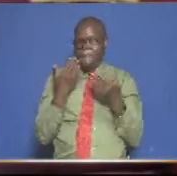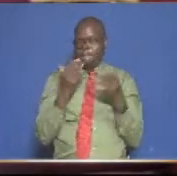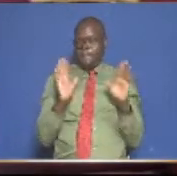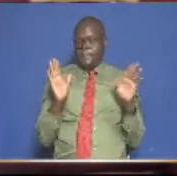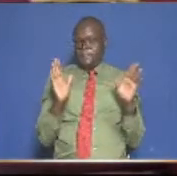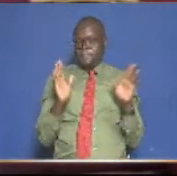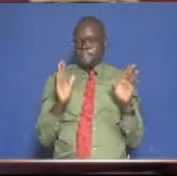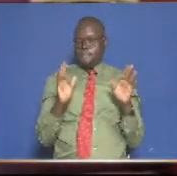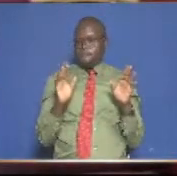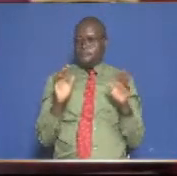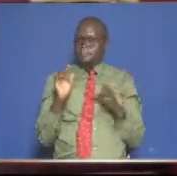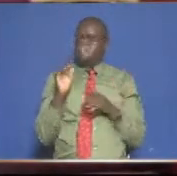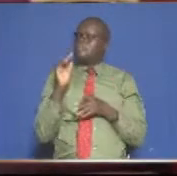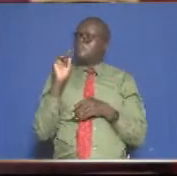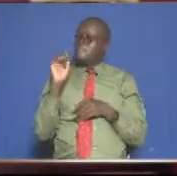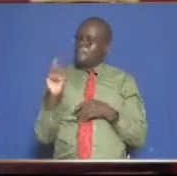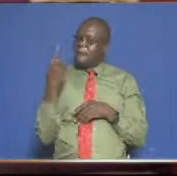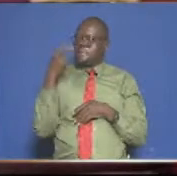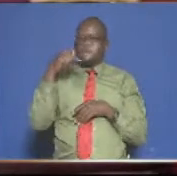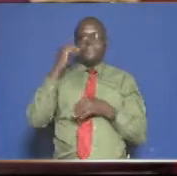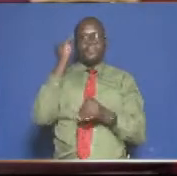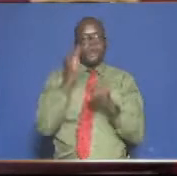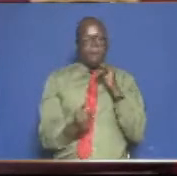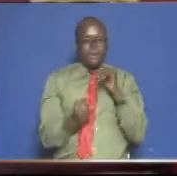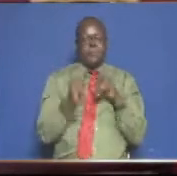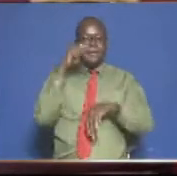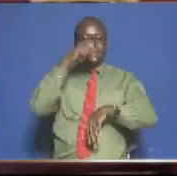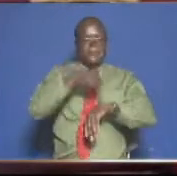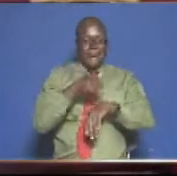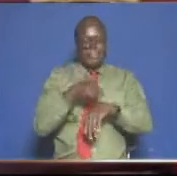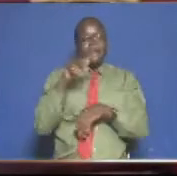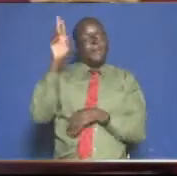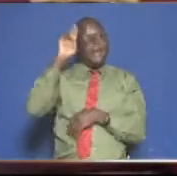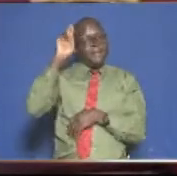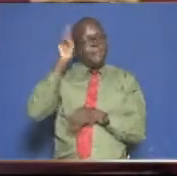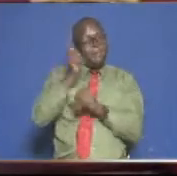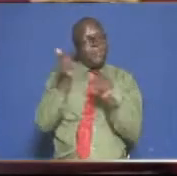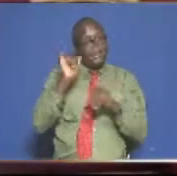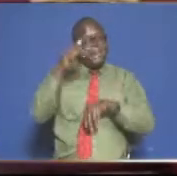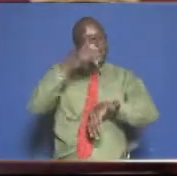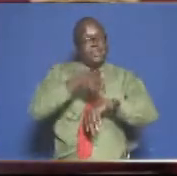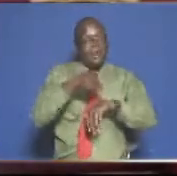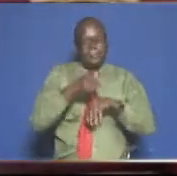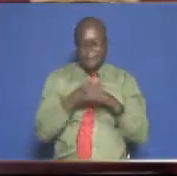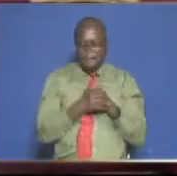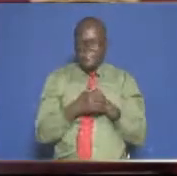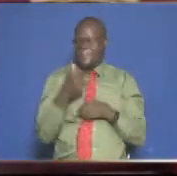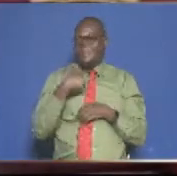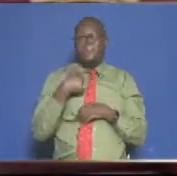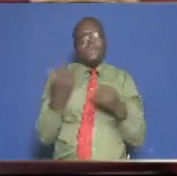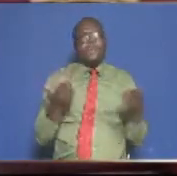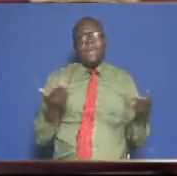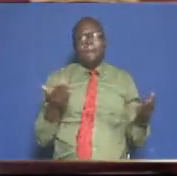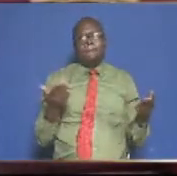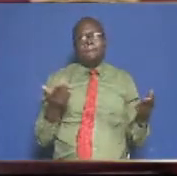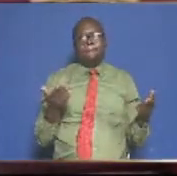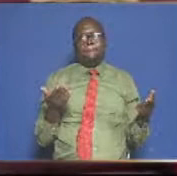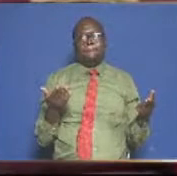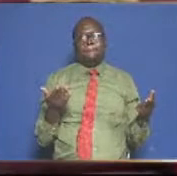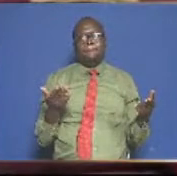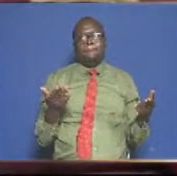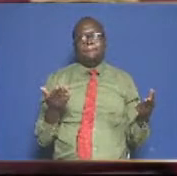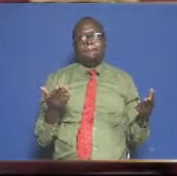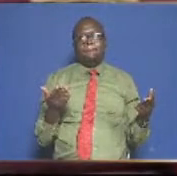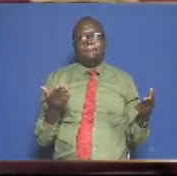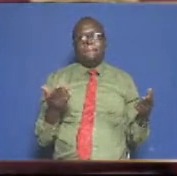from day one up to the last moment. And I remember very well, at that time, I was still undertaking